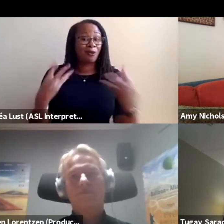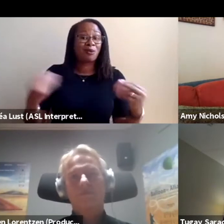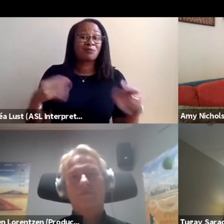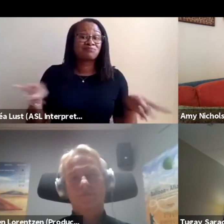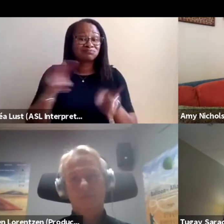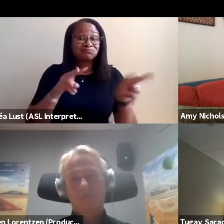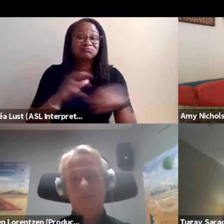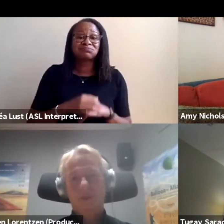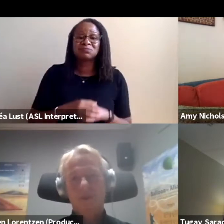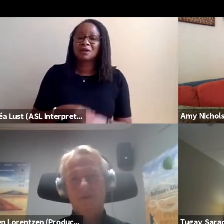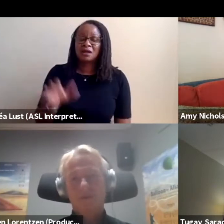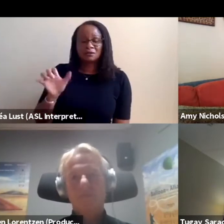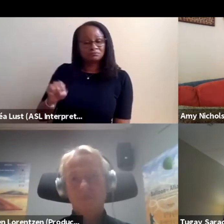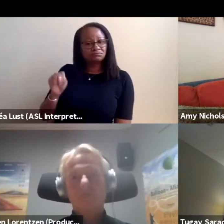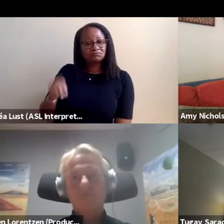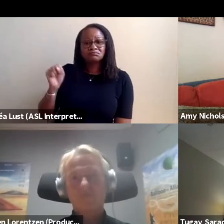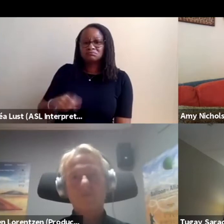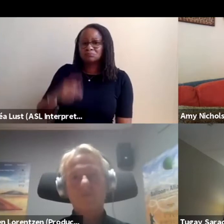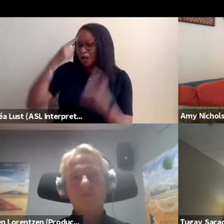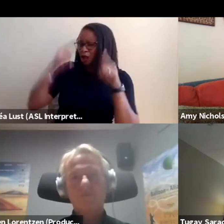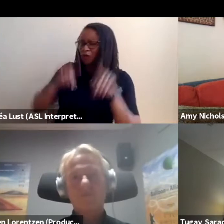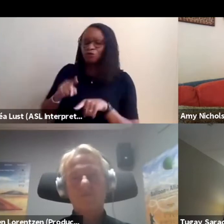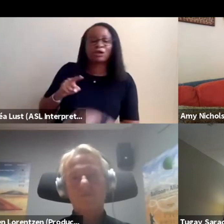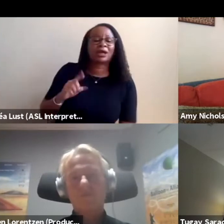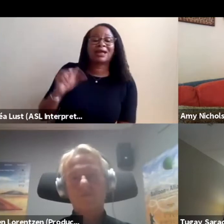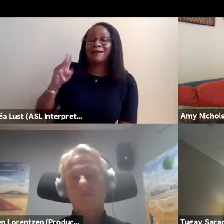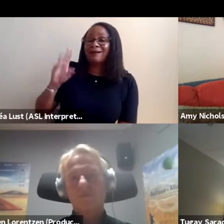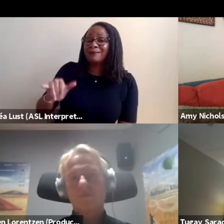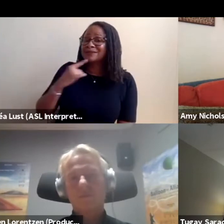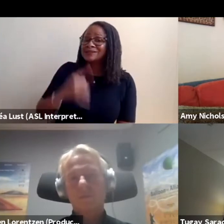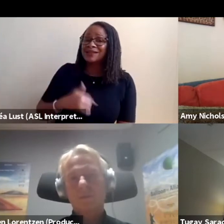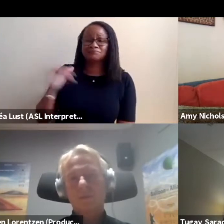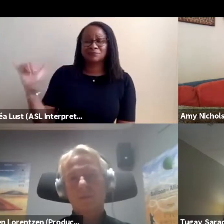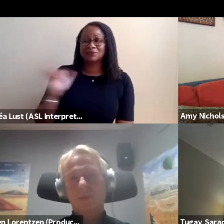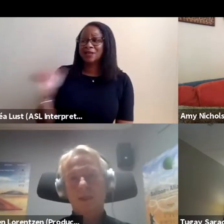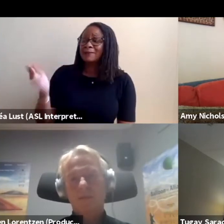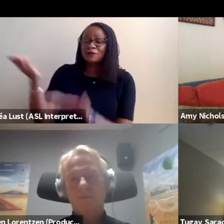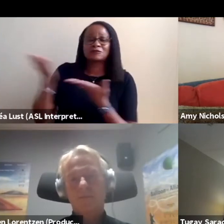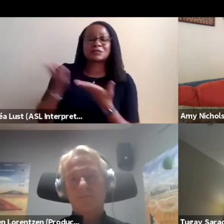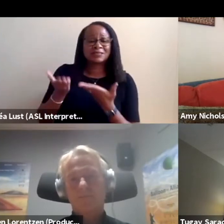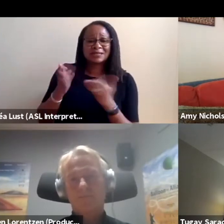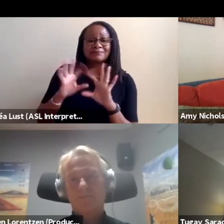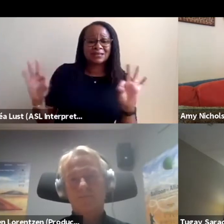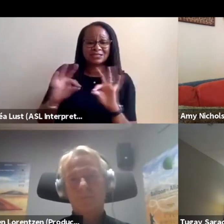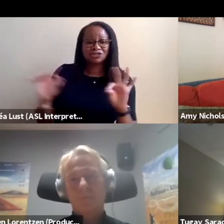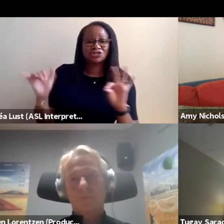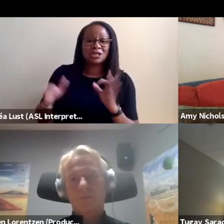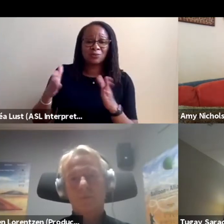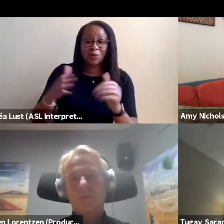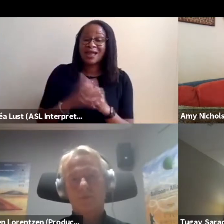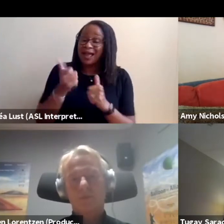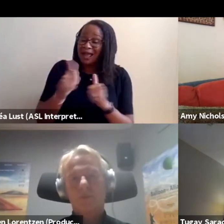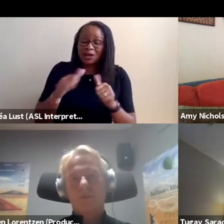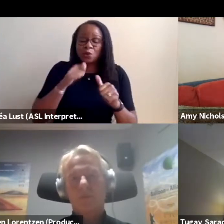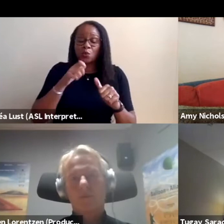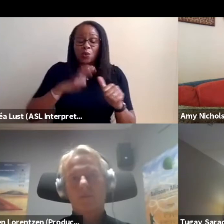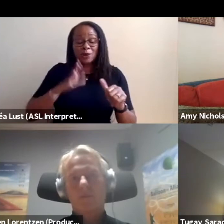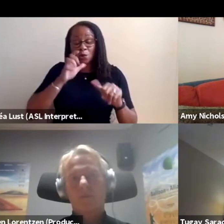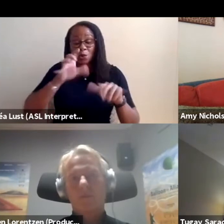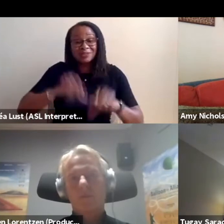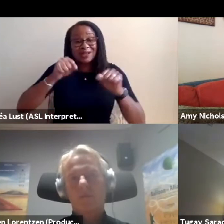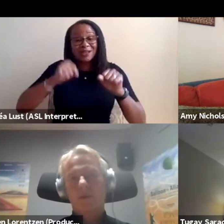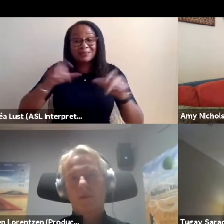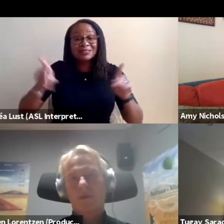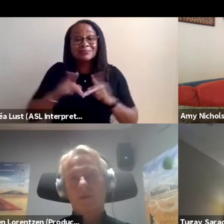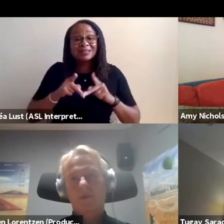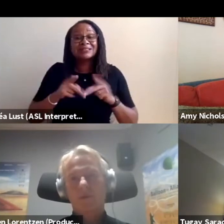had messages like that. I'm sure people listening have had messages like that. Almost any woman taking up space in the public has messages like that. So to see